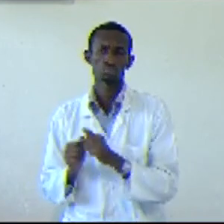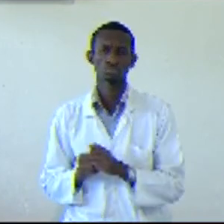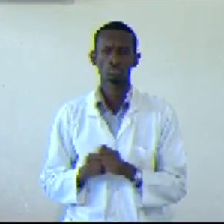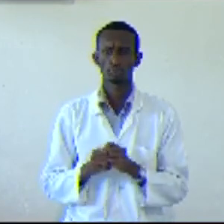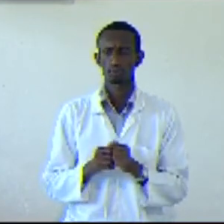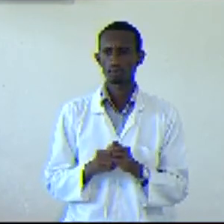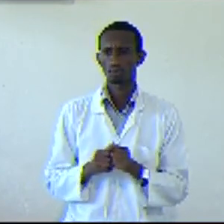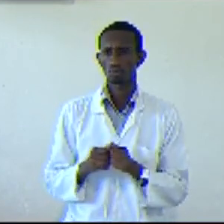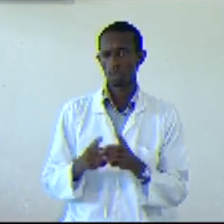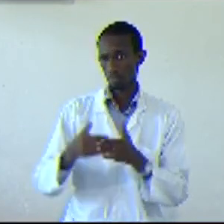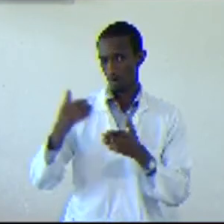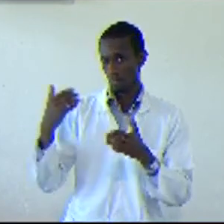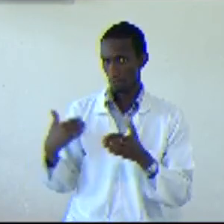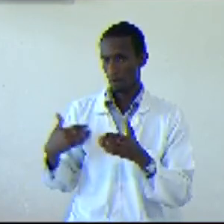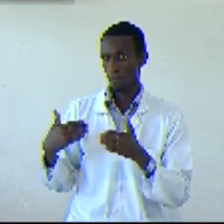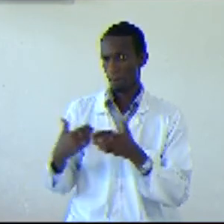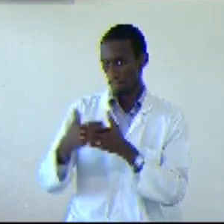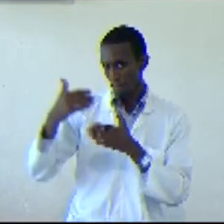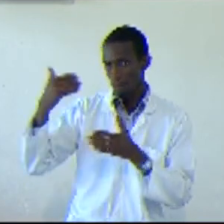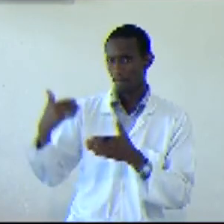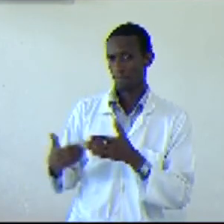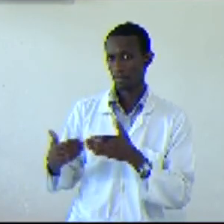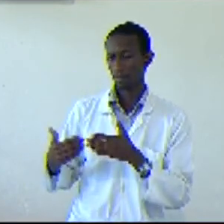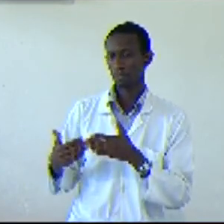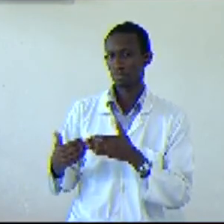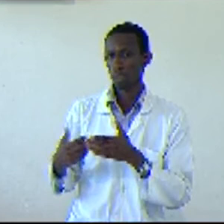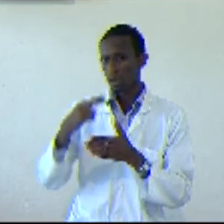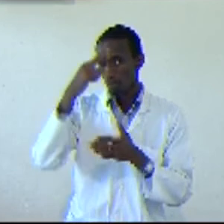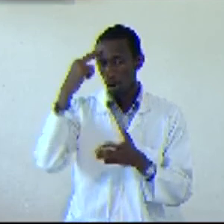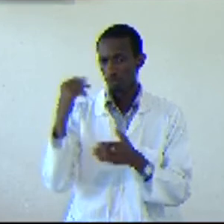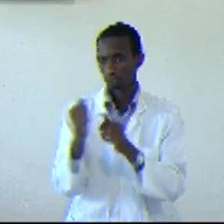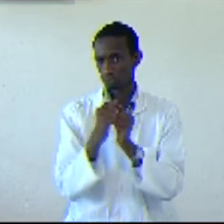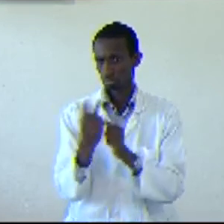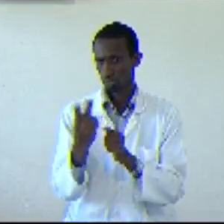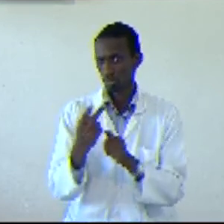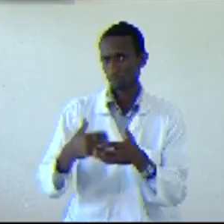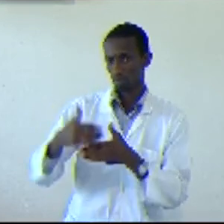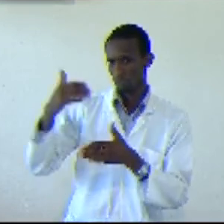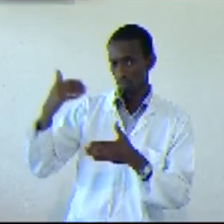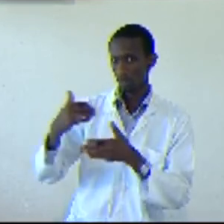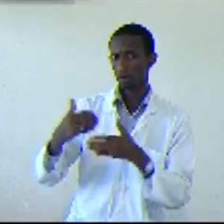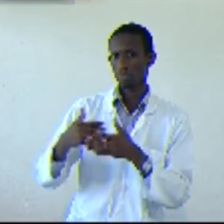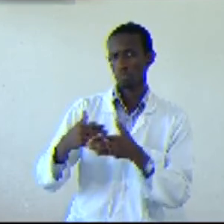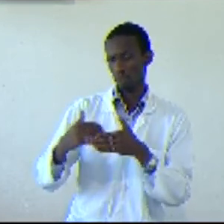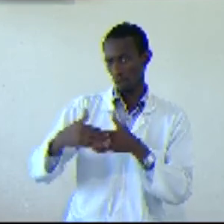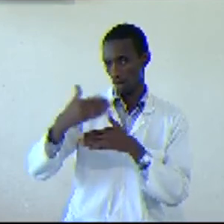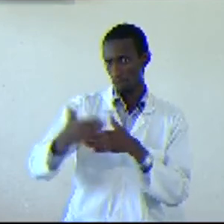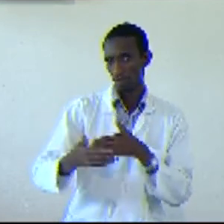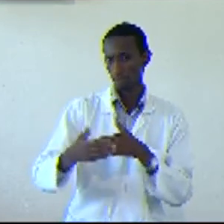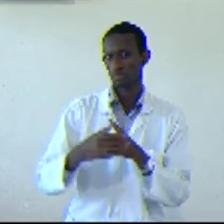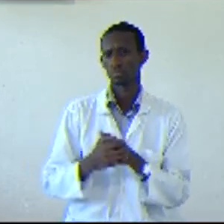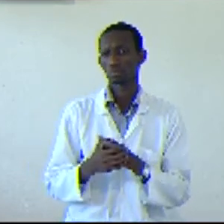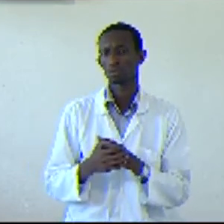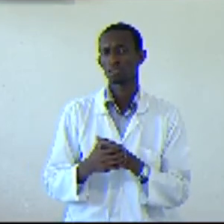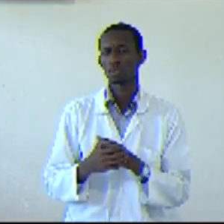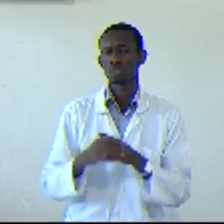before collision is 0 before. So, okay, because they are all stick together. So then after the collision,